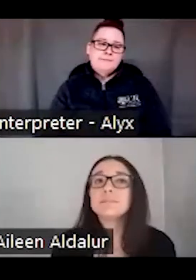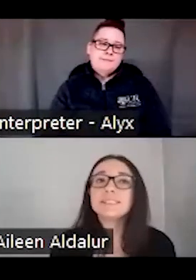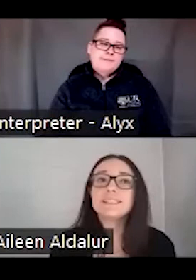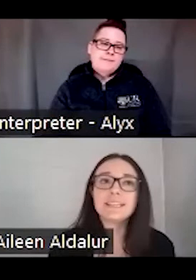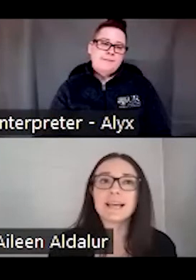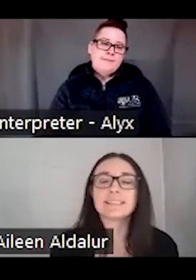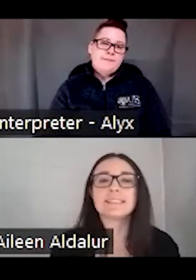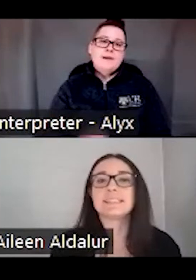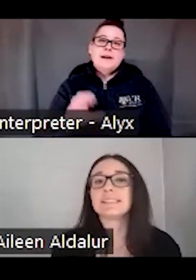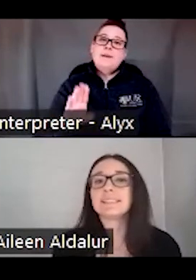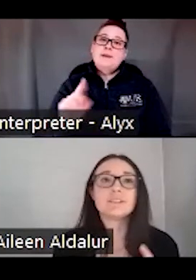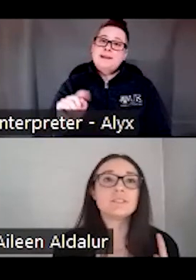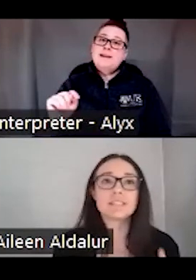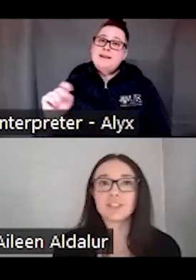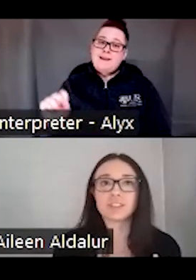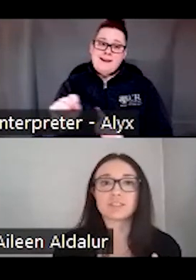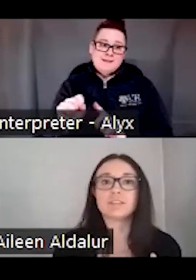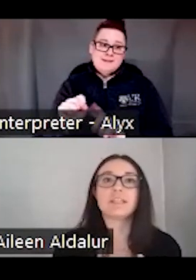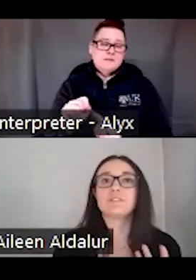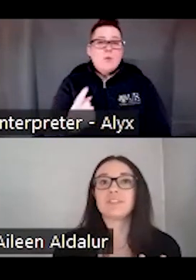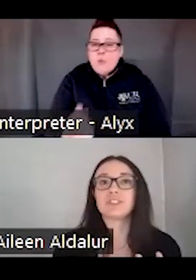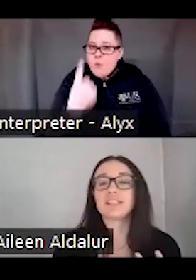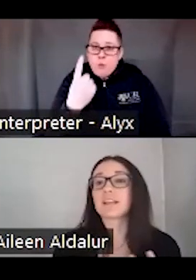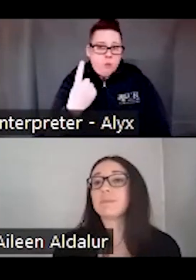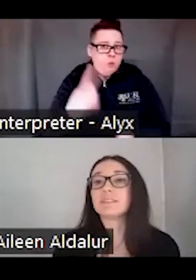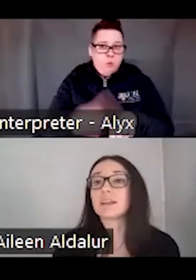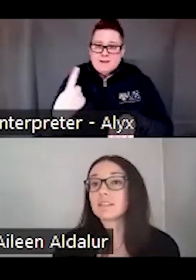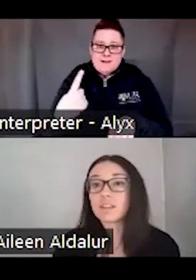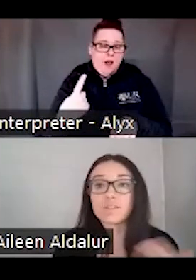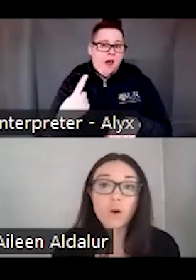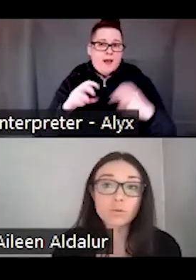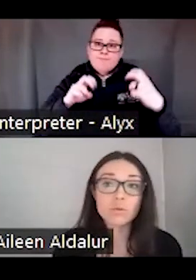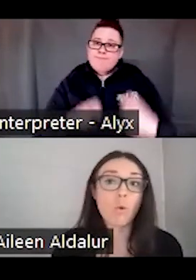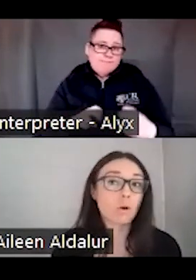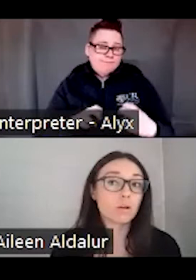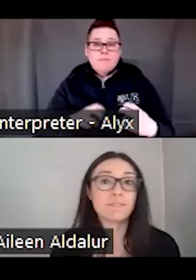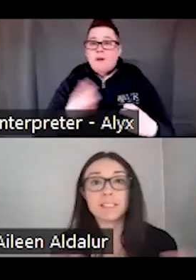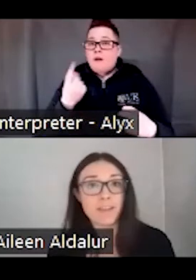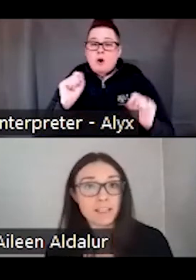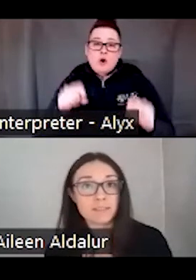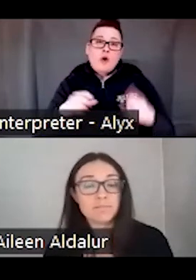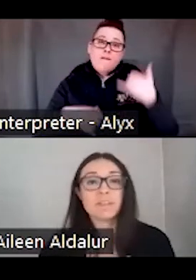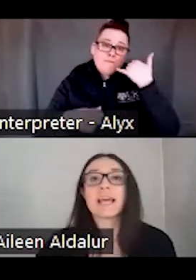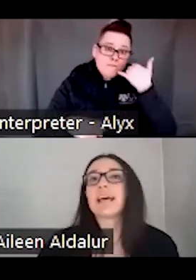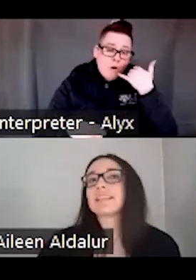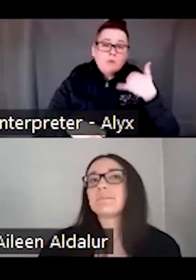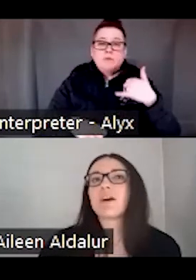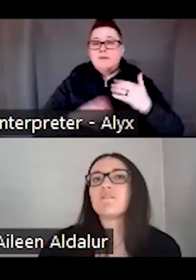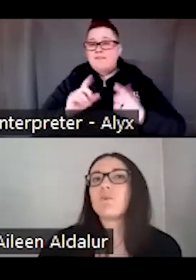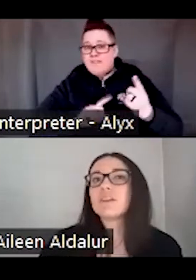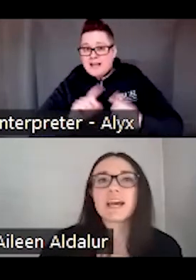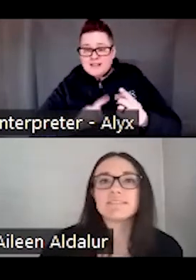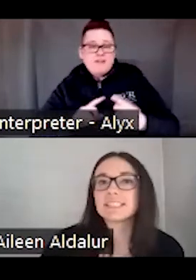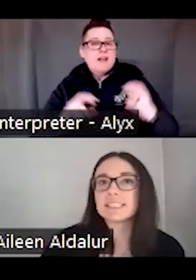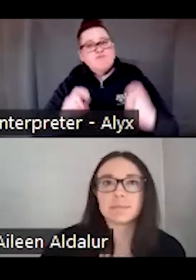The CBT-TS is a single session intervention that can be conducted on the phone or face-to-face and lasts